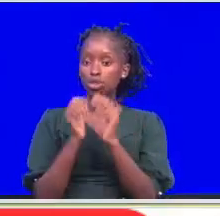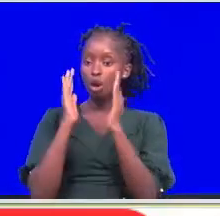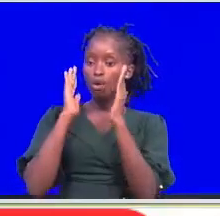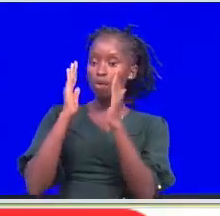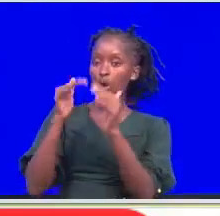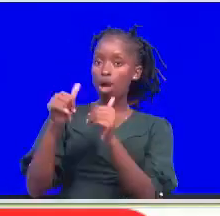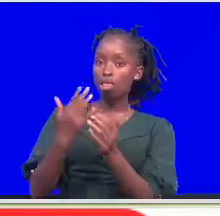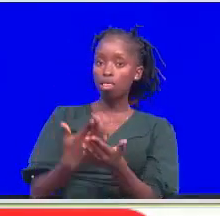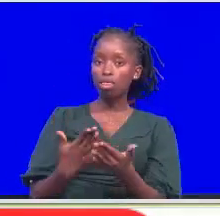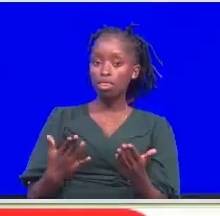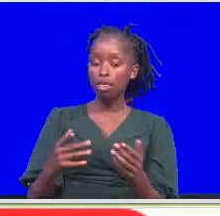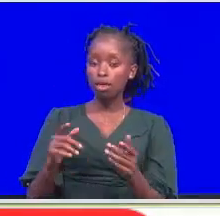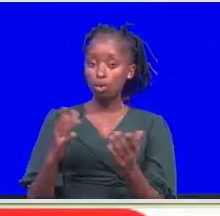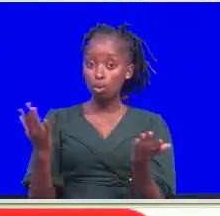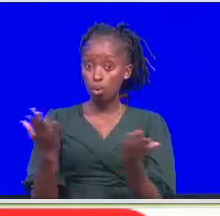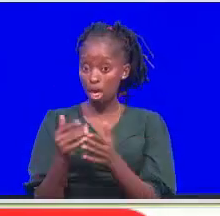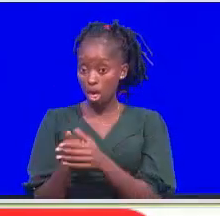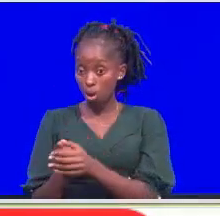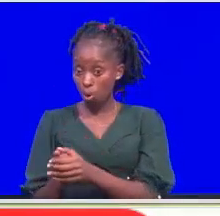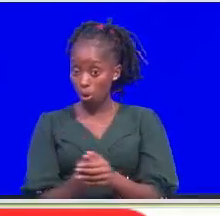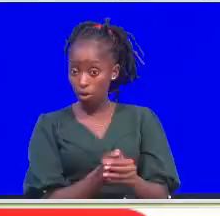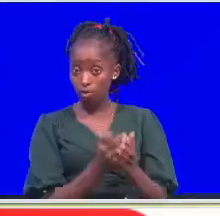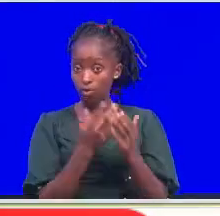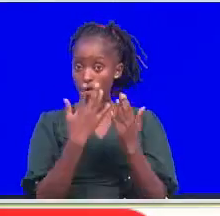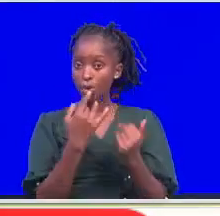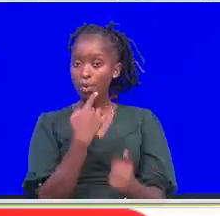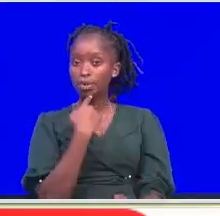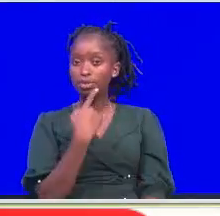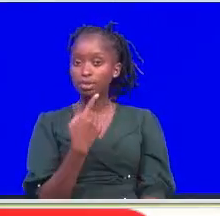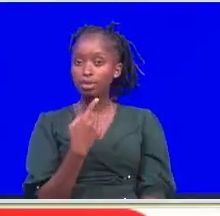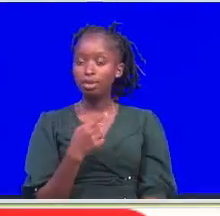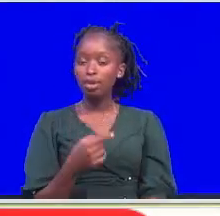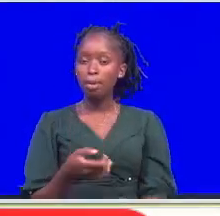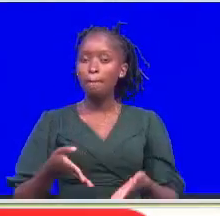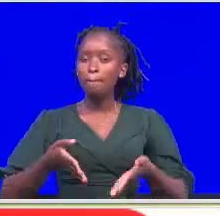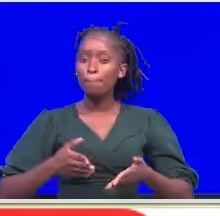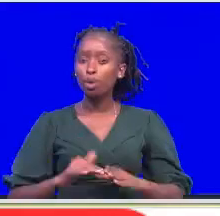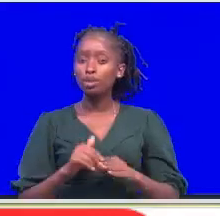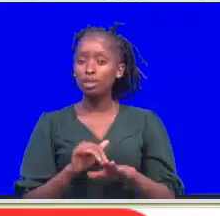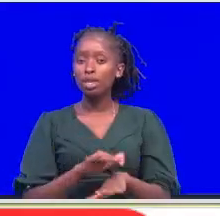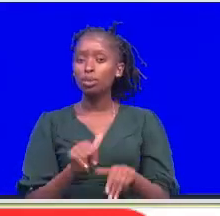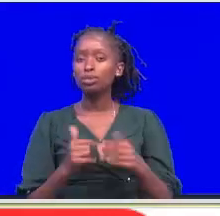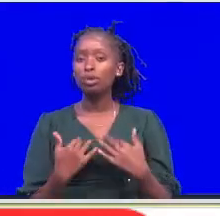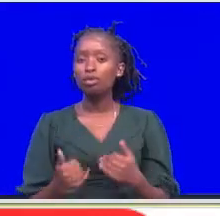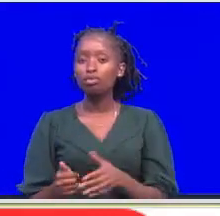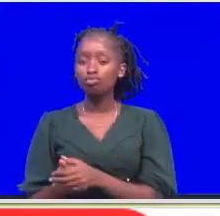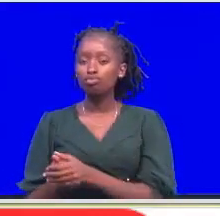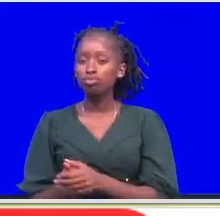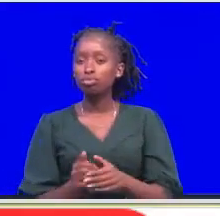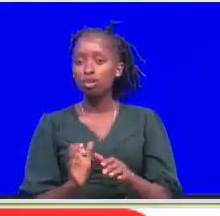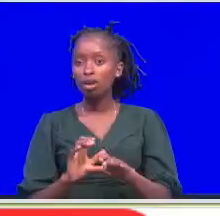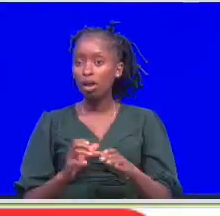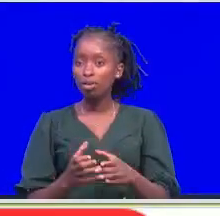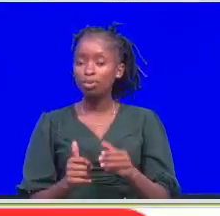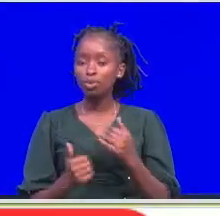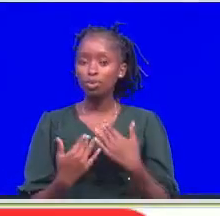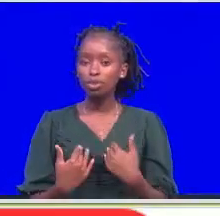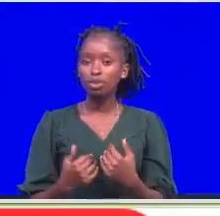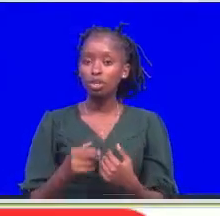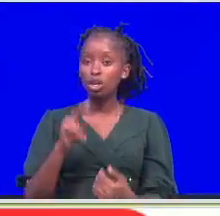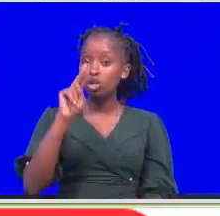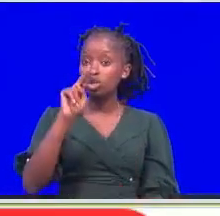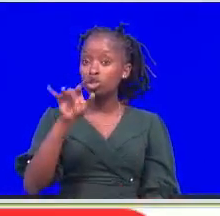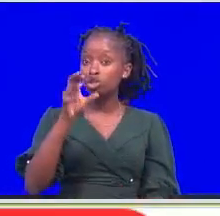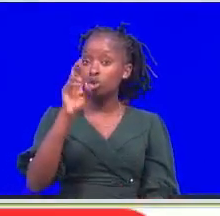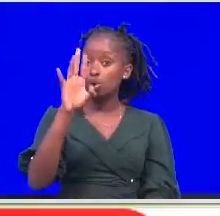golf. So to golf is, as I said, I was born in the vicinity of a golf club. That is Njoro Golf Club. So Njoro Golf